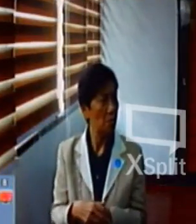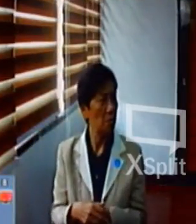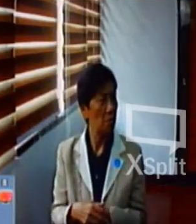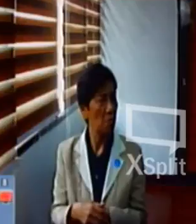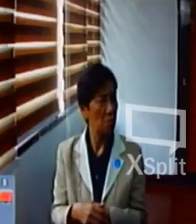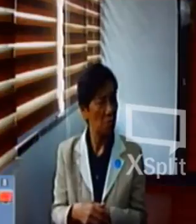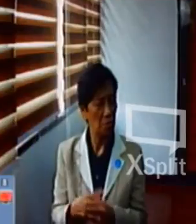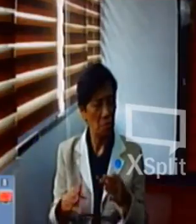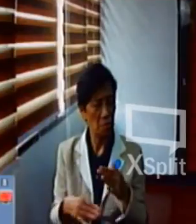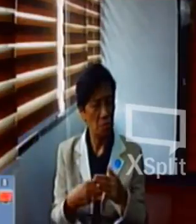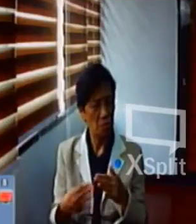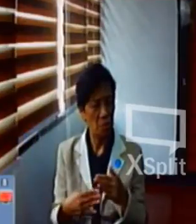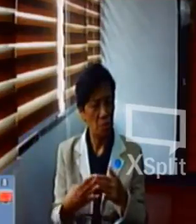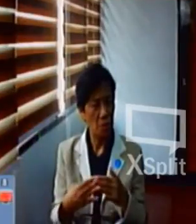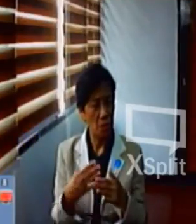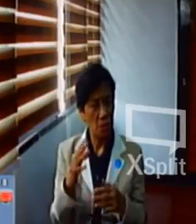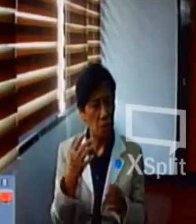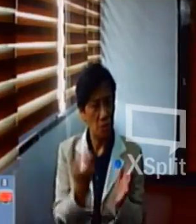that evidence,